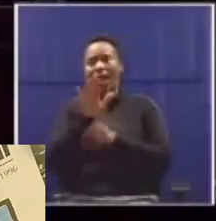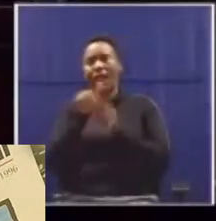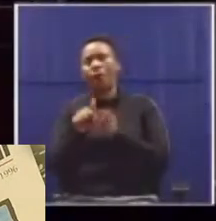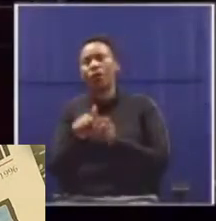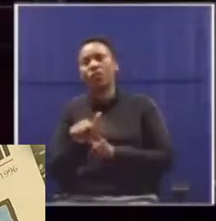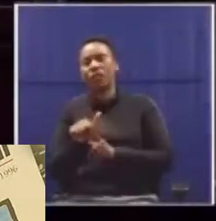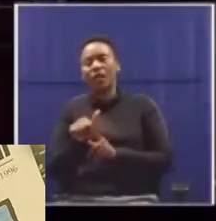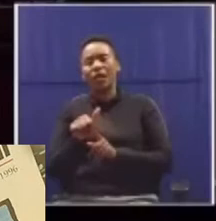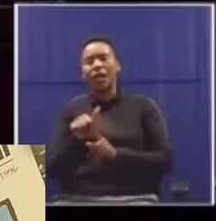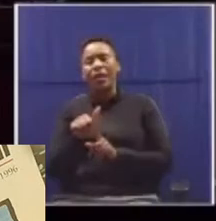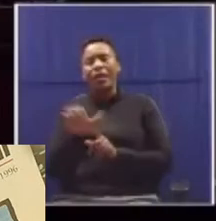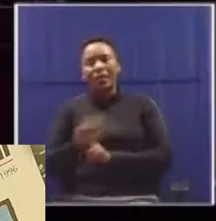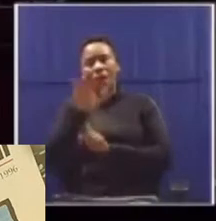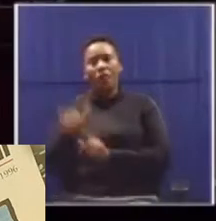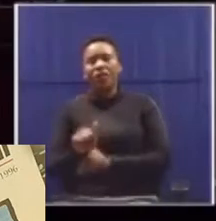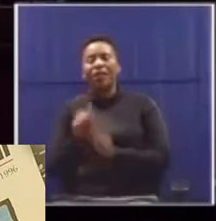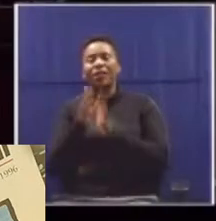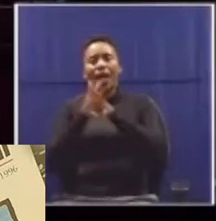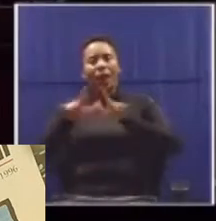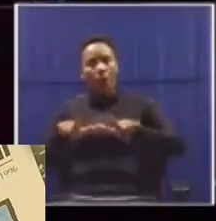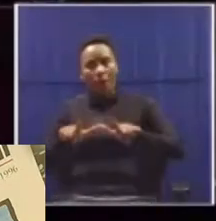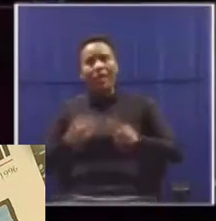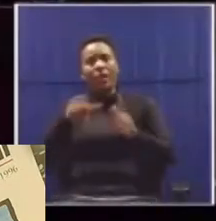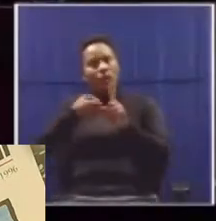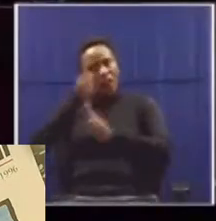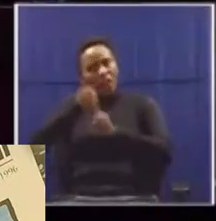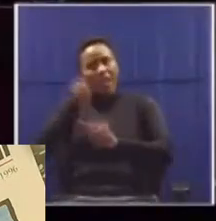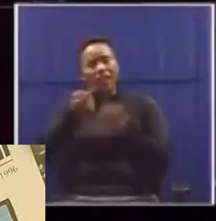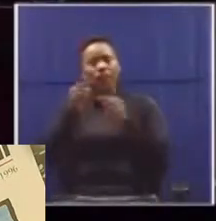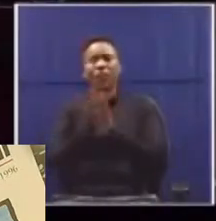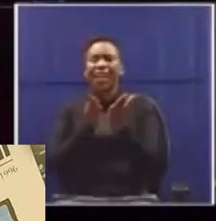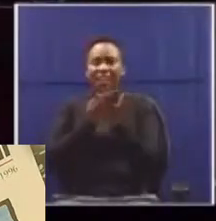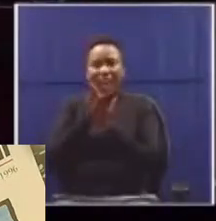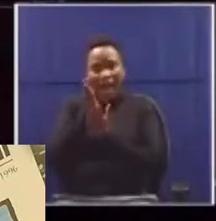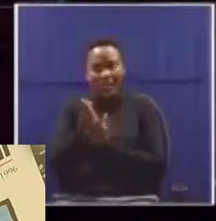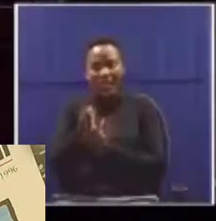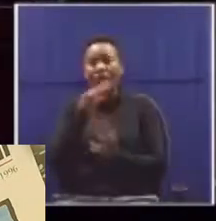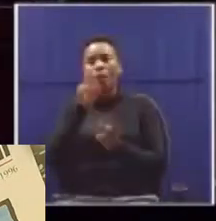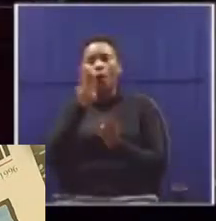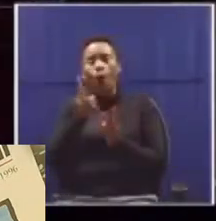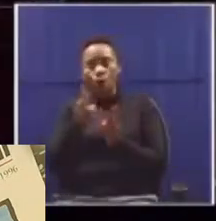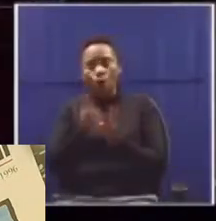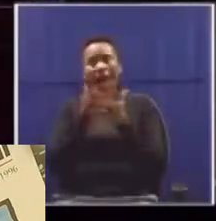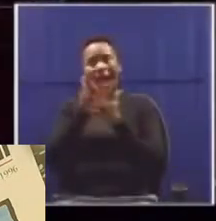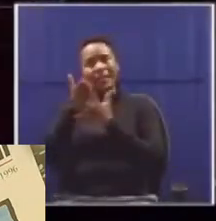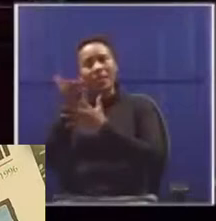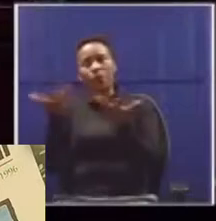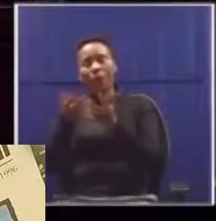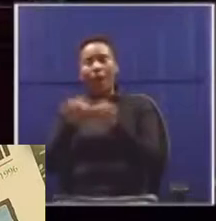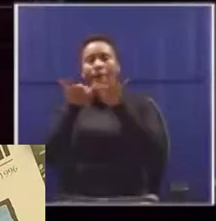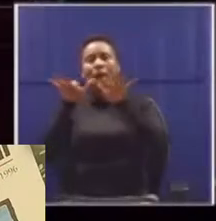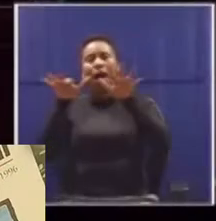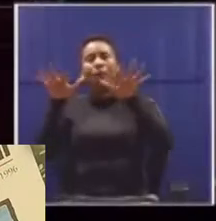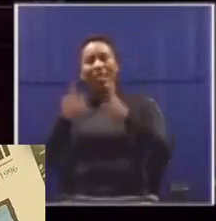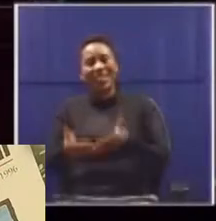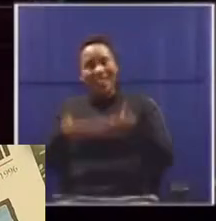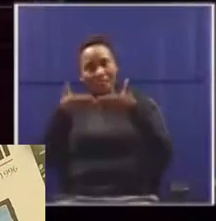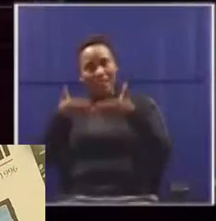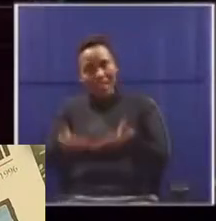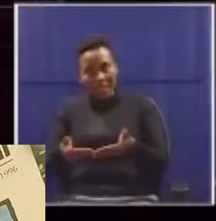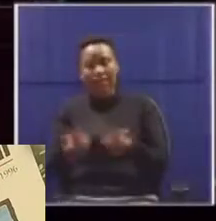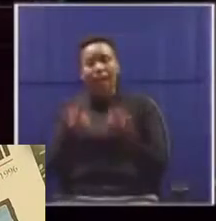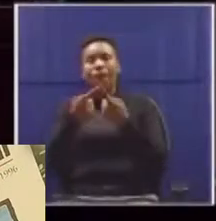language passionately advocate for their rights and access to public services or people